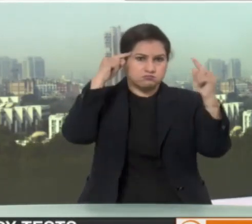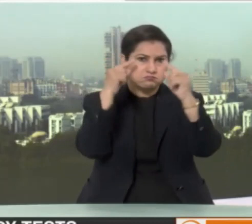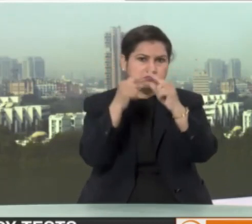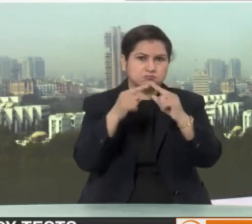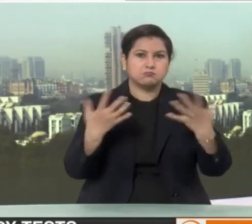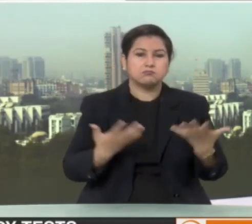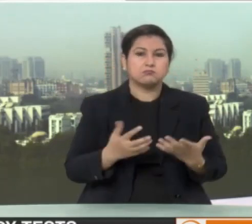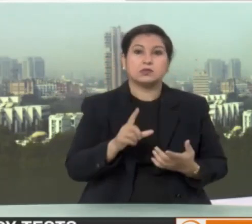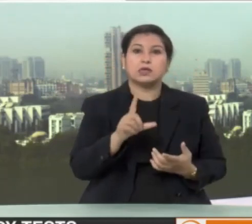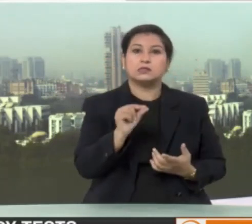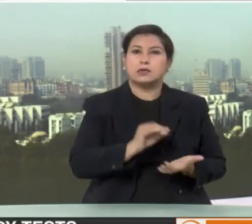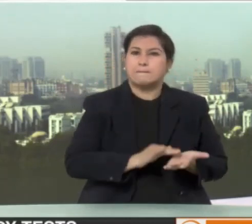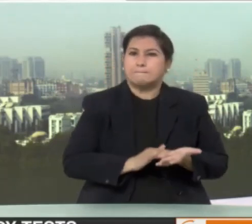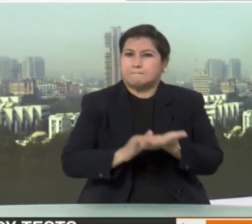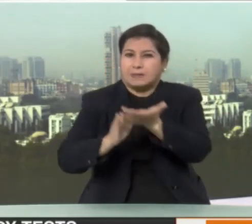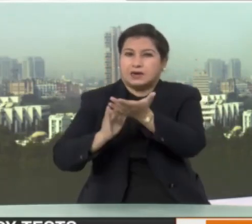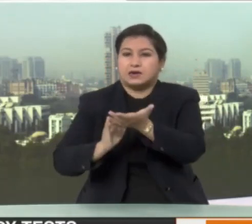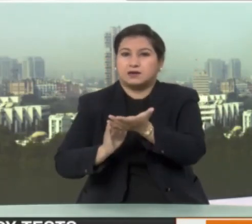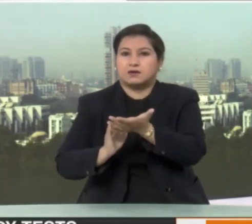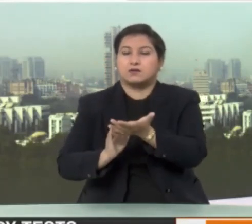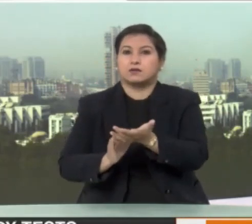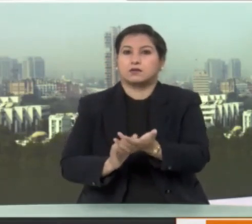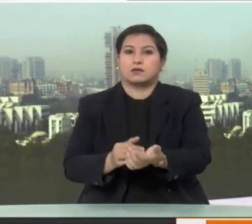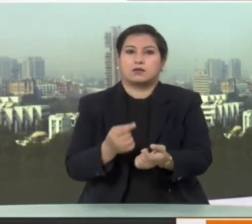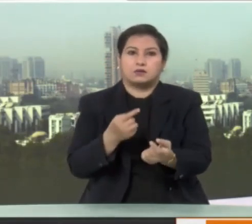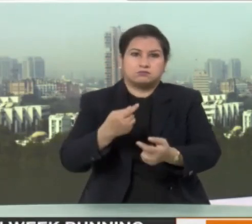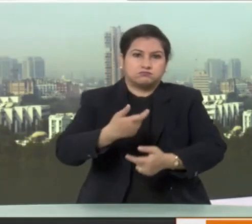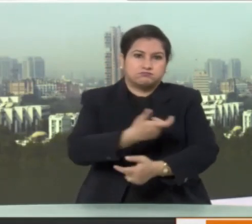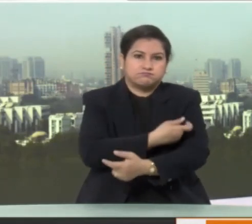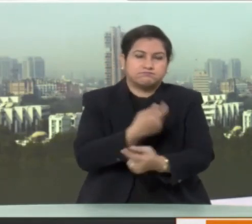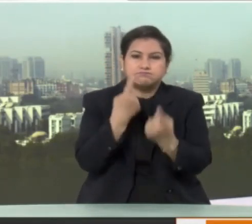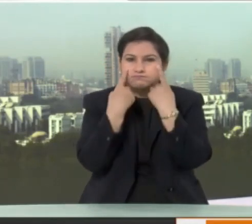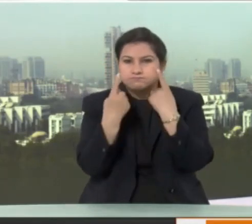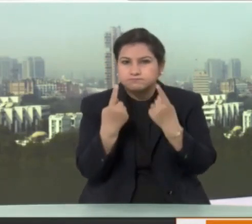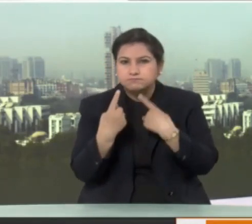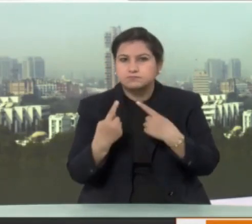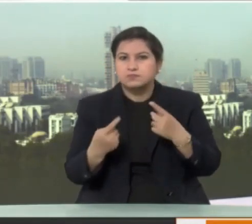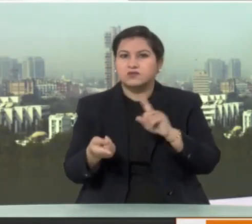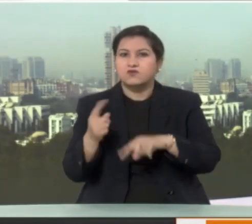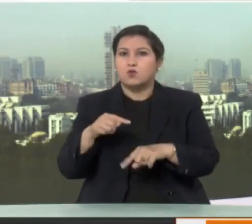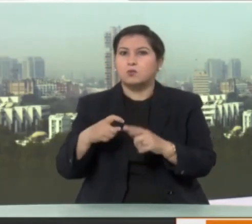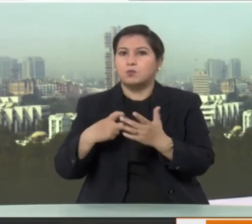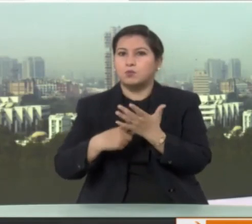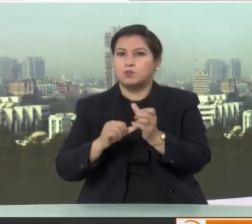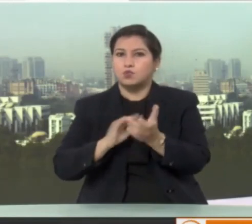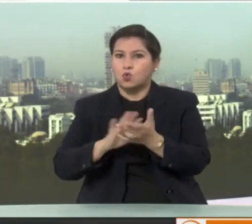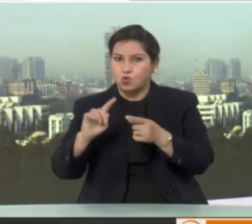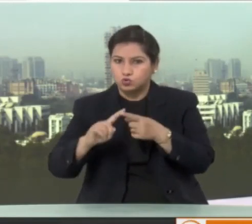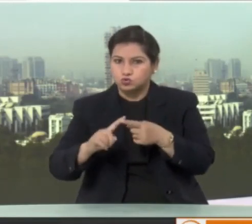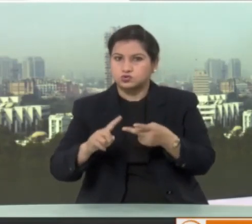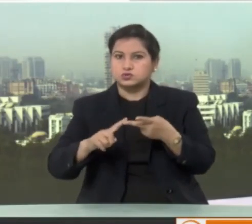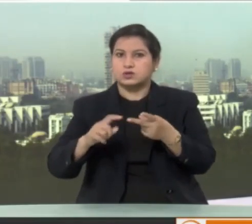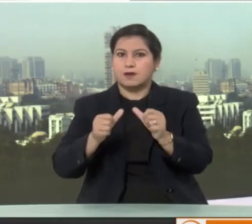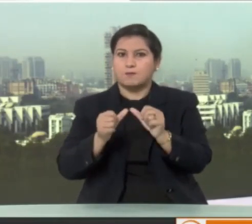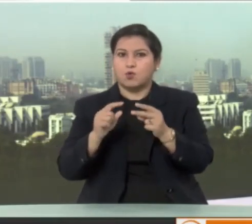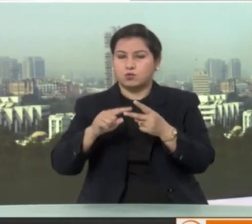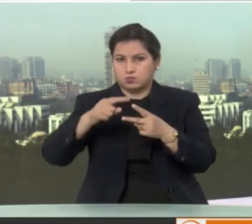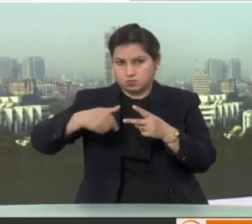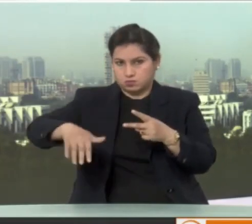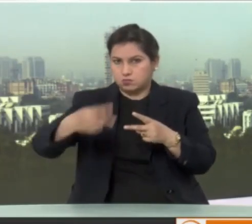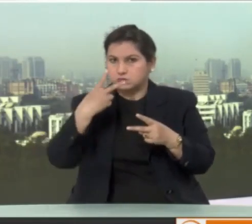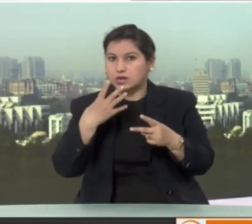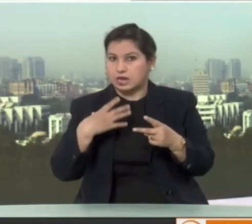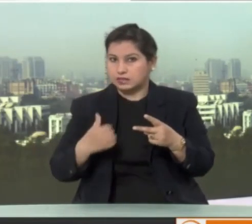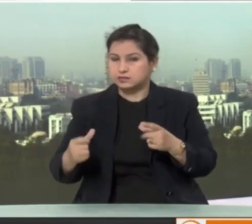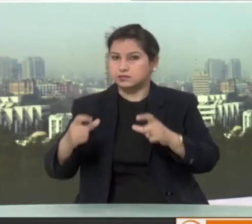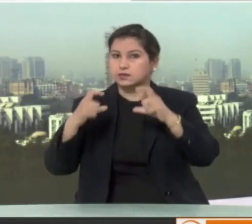over 10 million COVID-19 antibody tests from Roche and Abbott, which would be rolled out to health